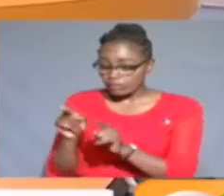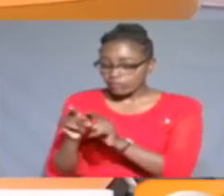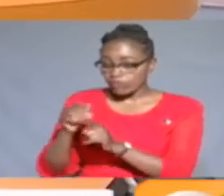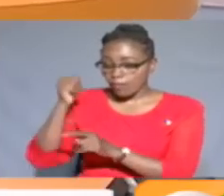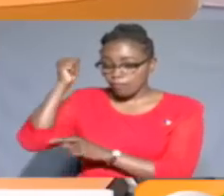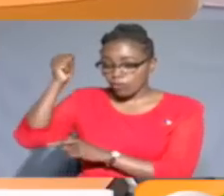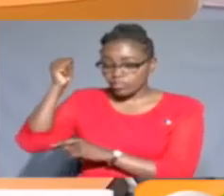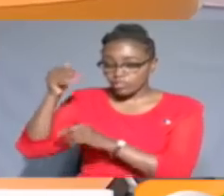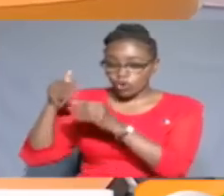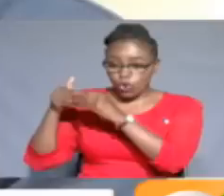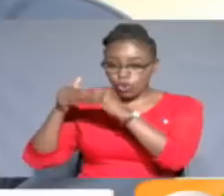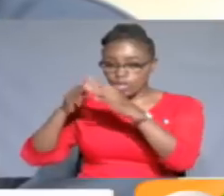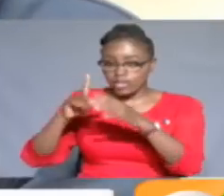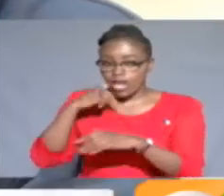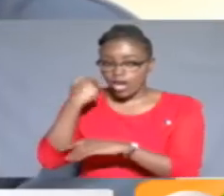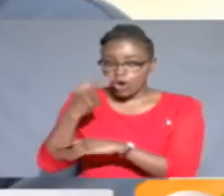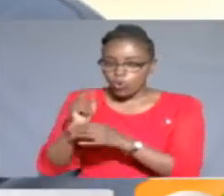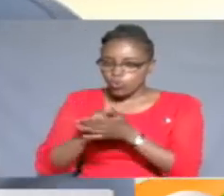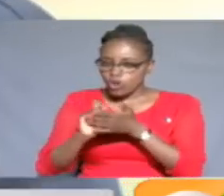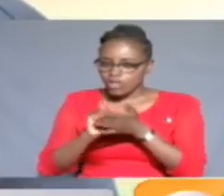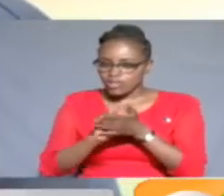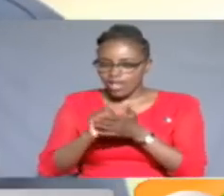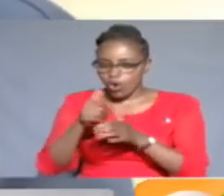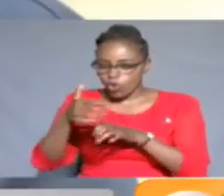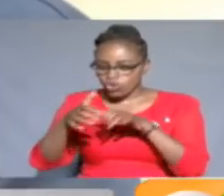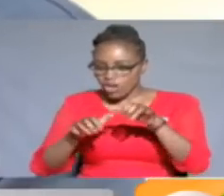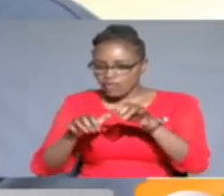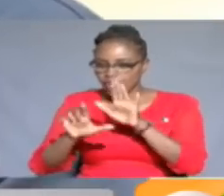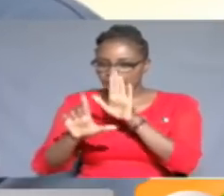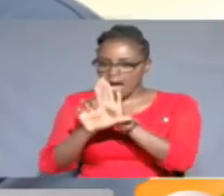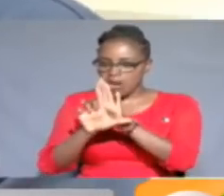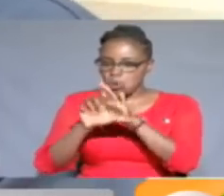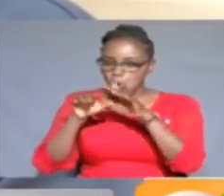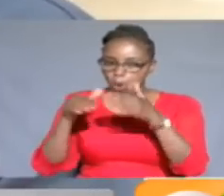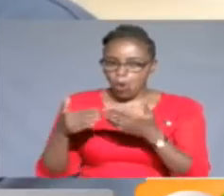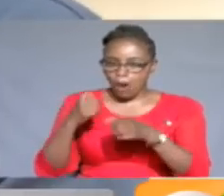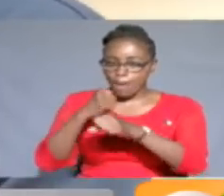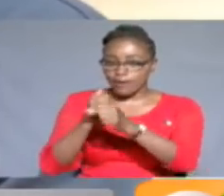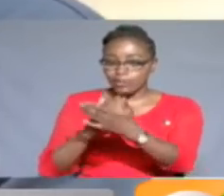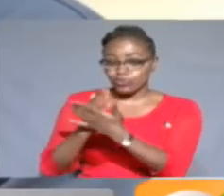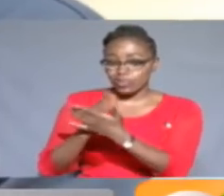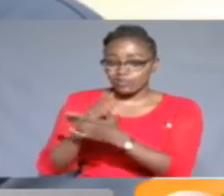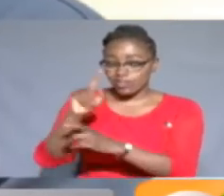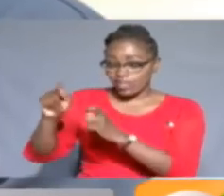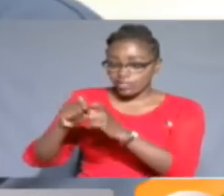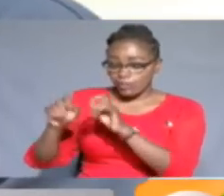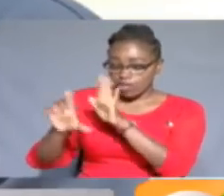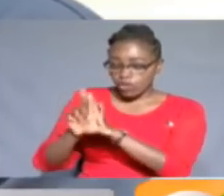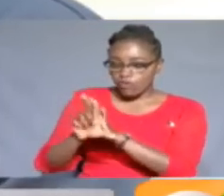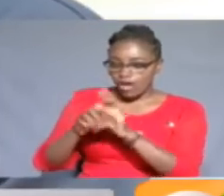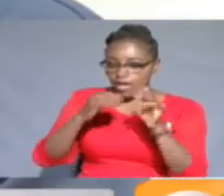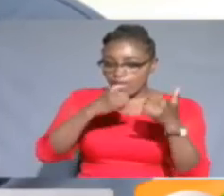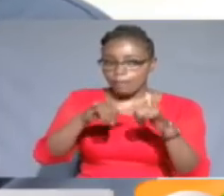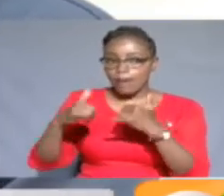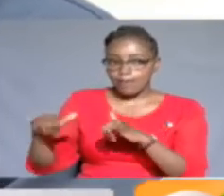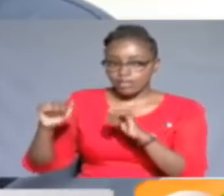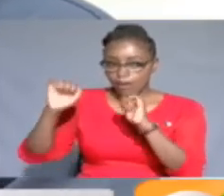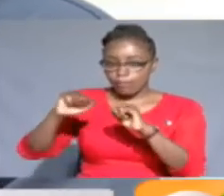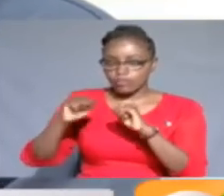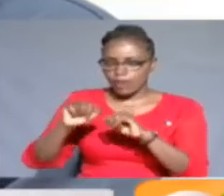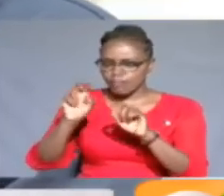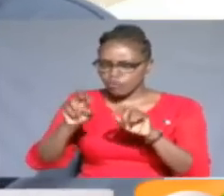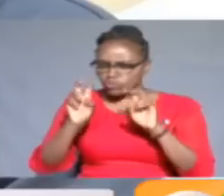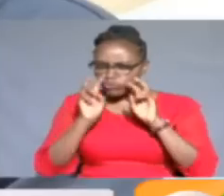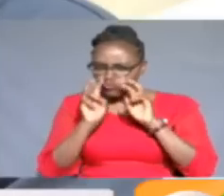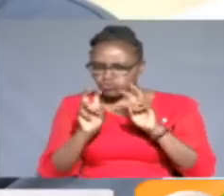leader who is drafting a legislation, yeah, or who is making sure that a particular legislation is implemented, does not look